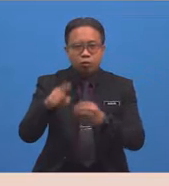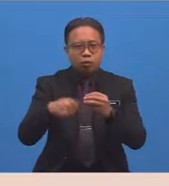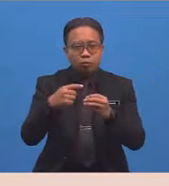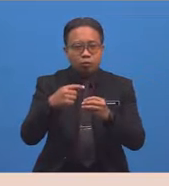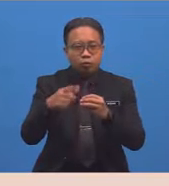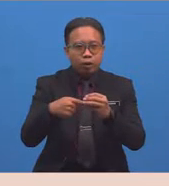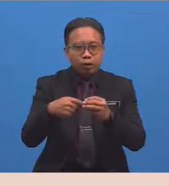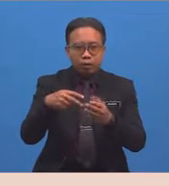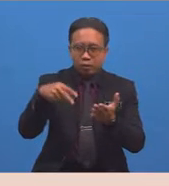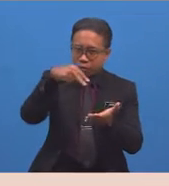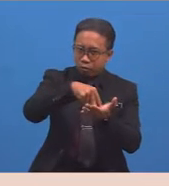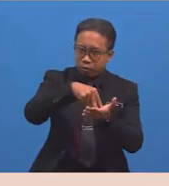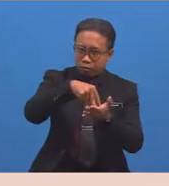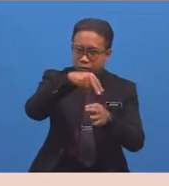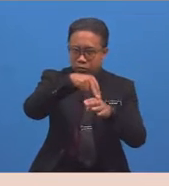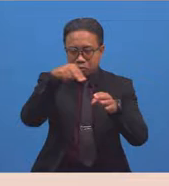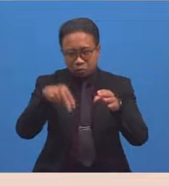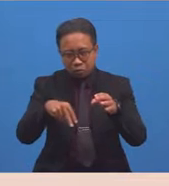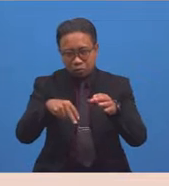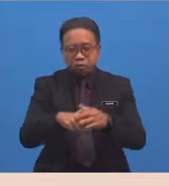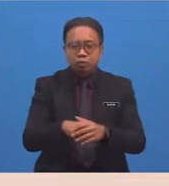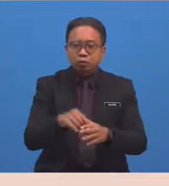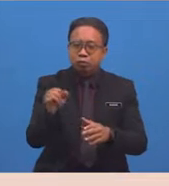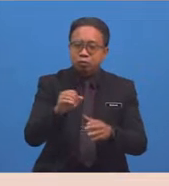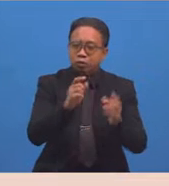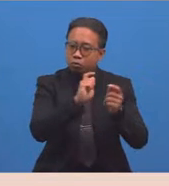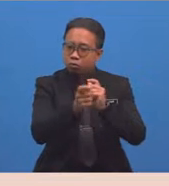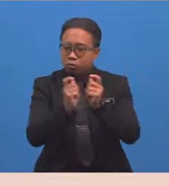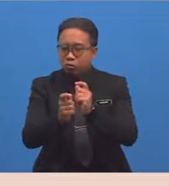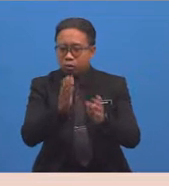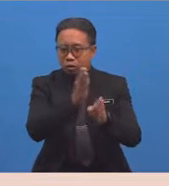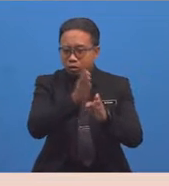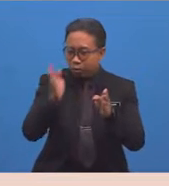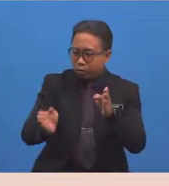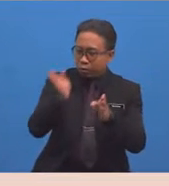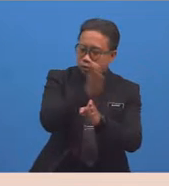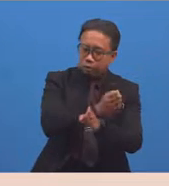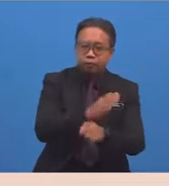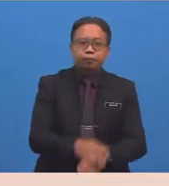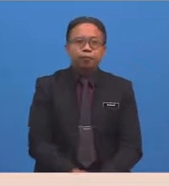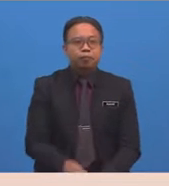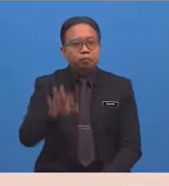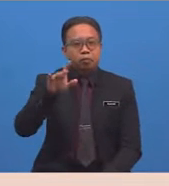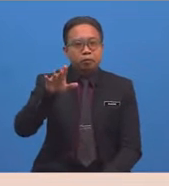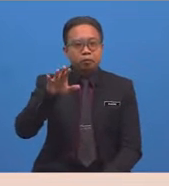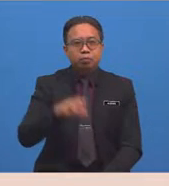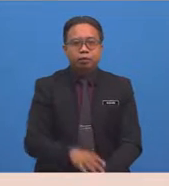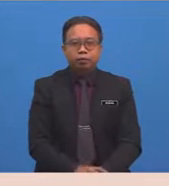Well, try writing it down on your piece of paper right now. You would notice that it is spelled the exact same